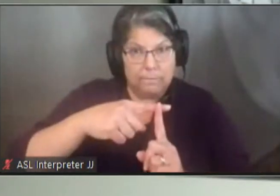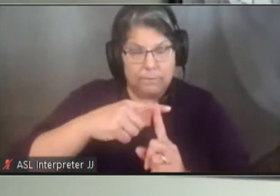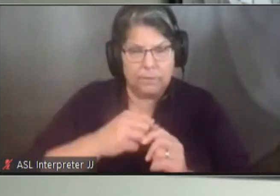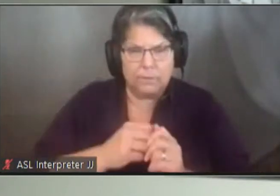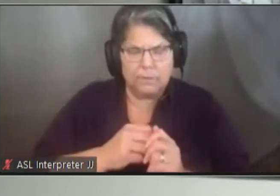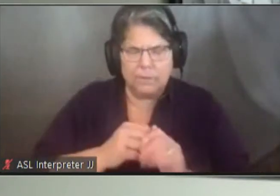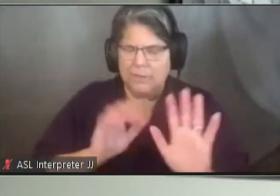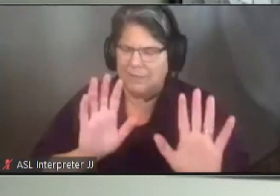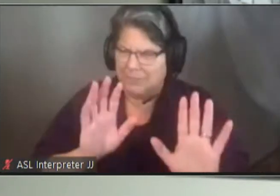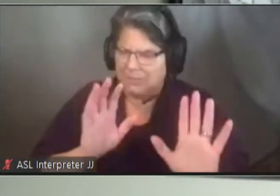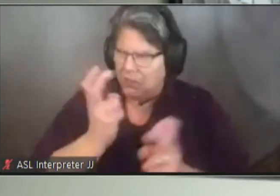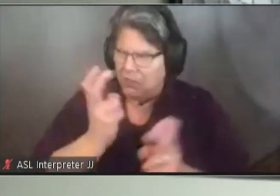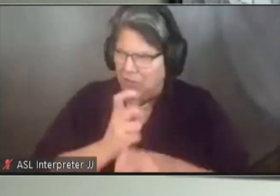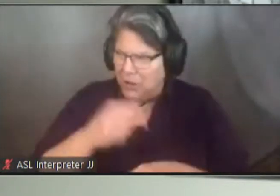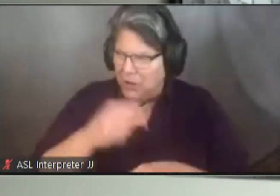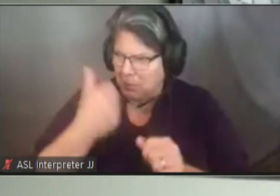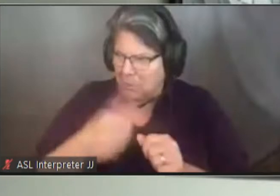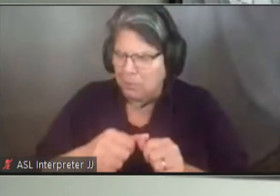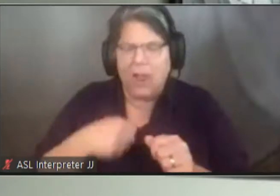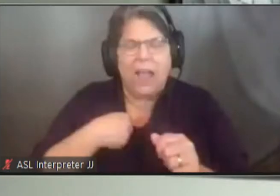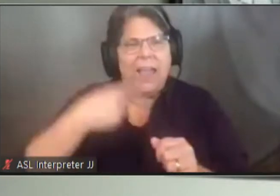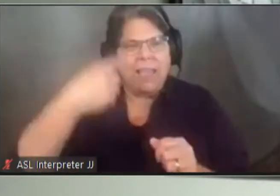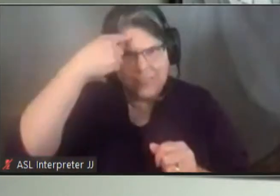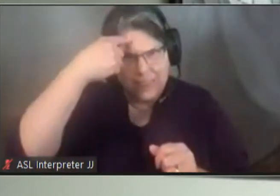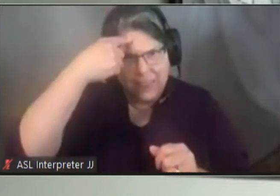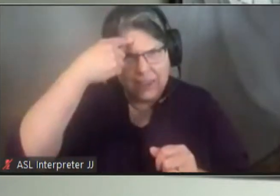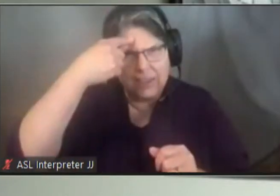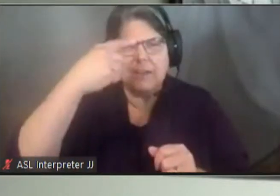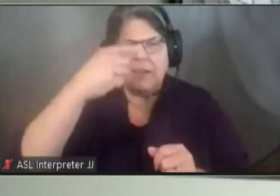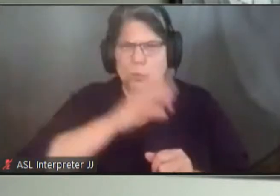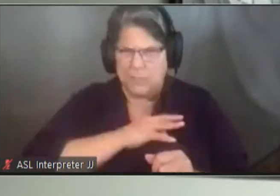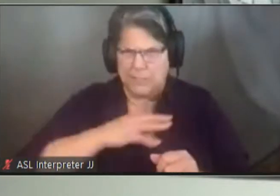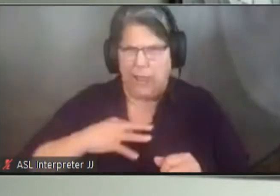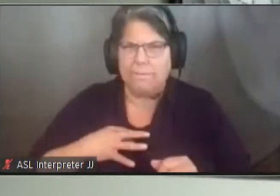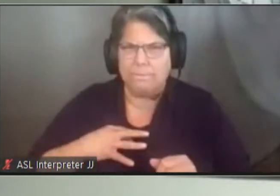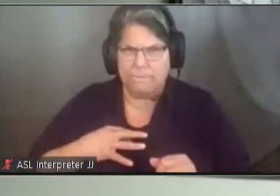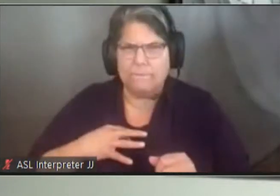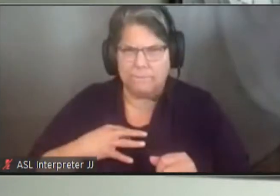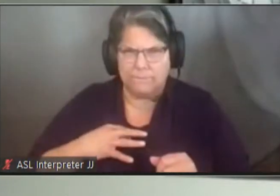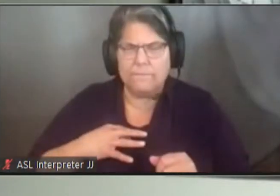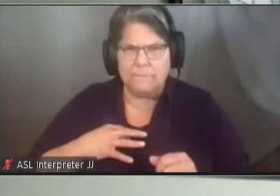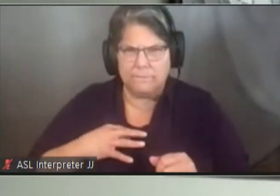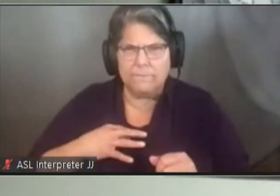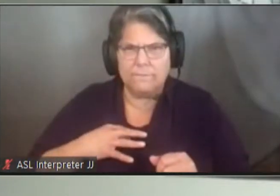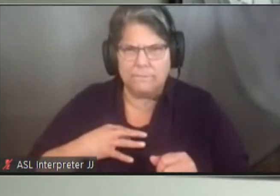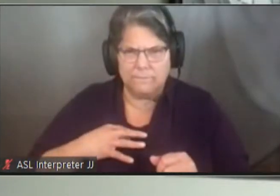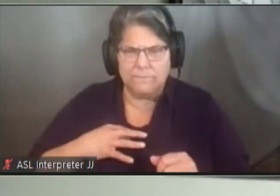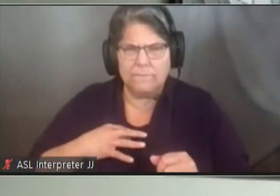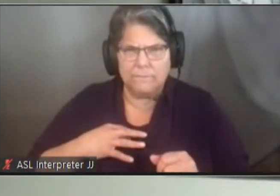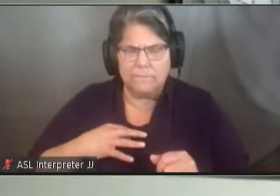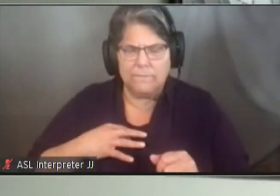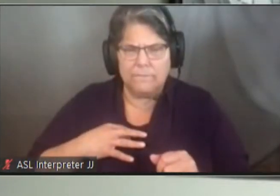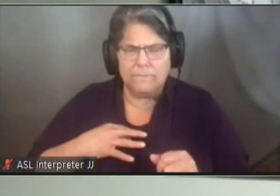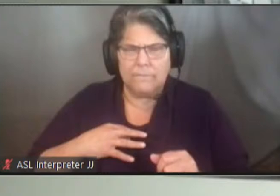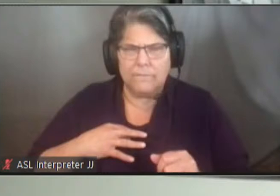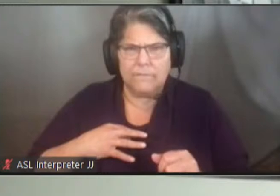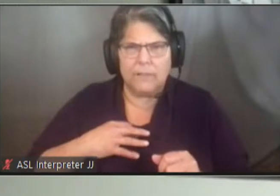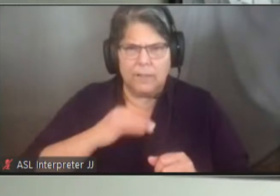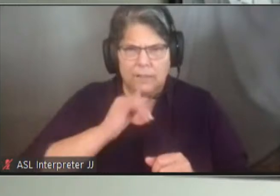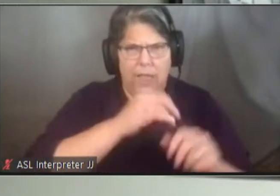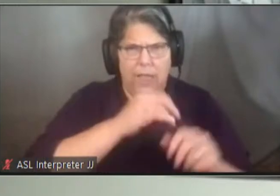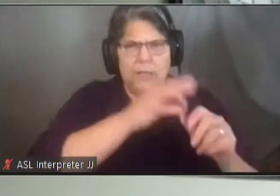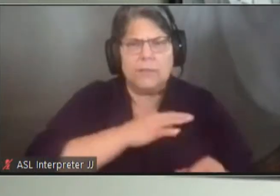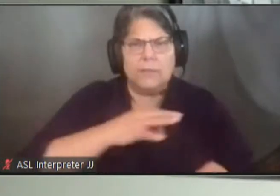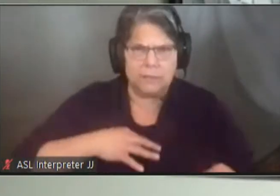I'm having trouble remembering it. I think it was a staff person that their test